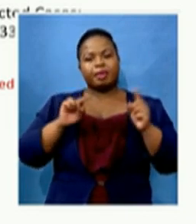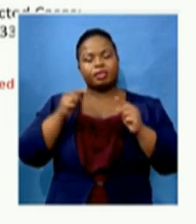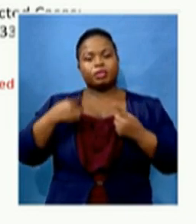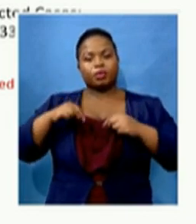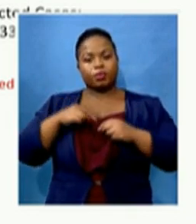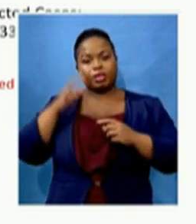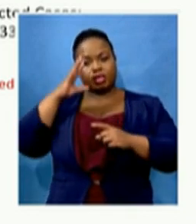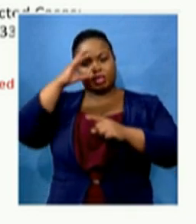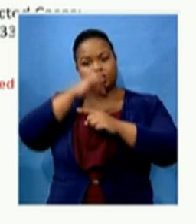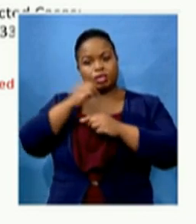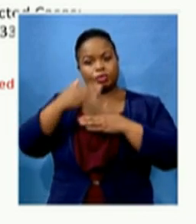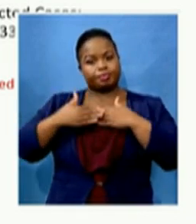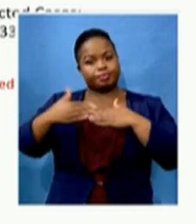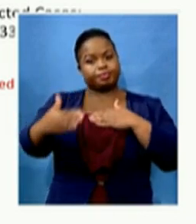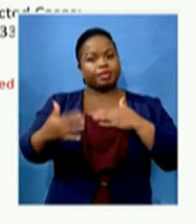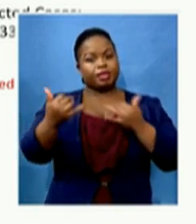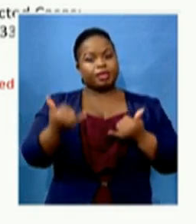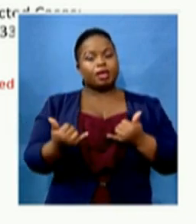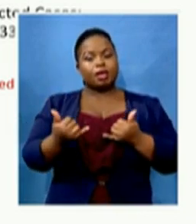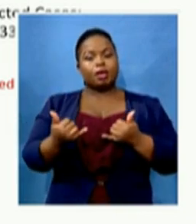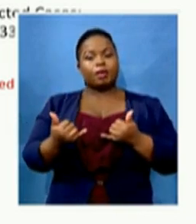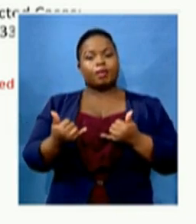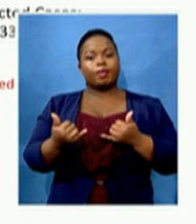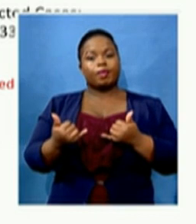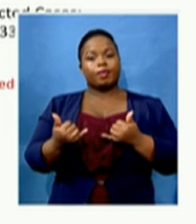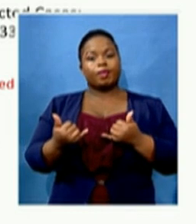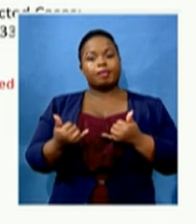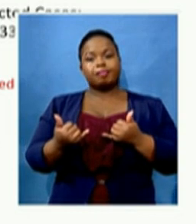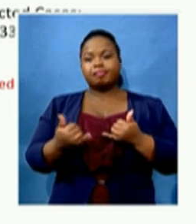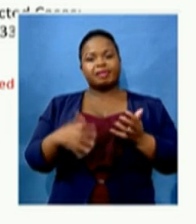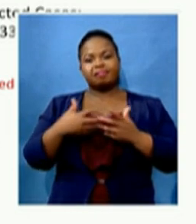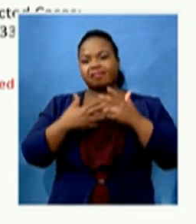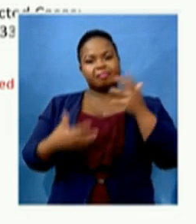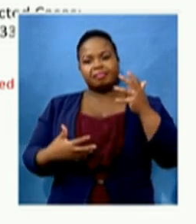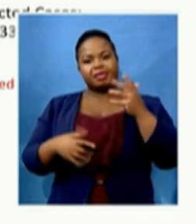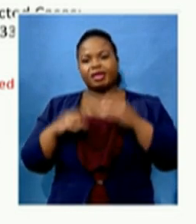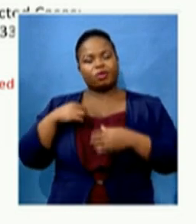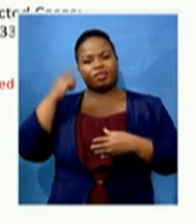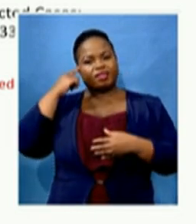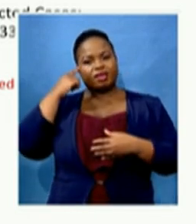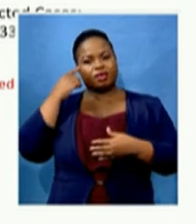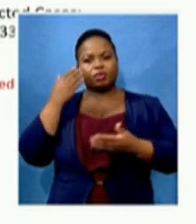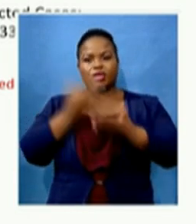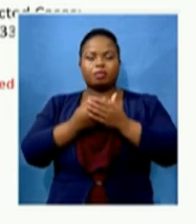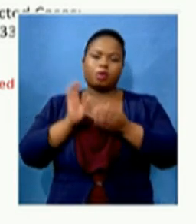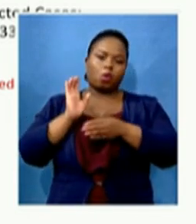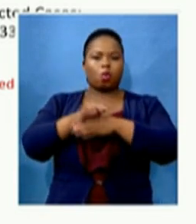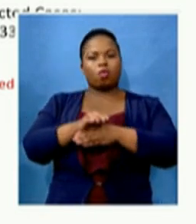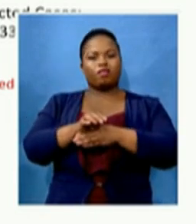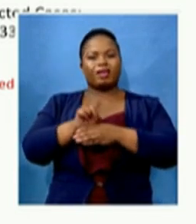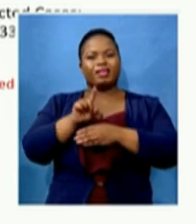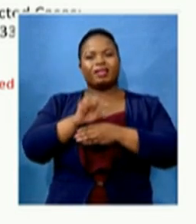certainly do not expect that we will be exceeding that threshold by the end of the month.